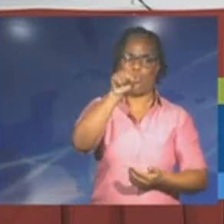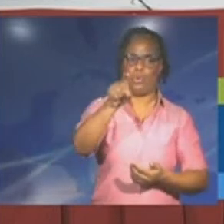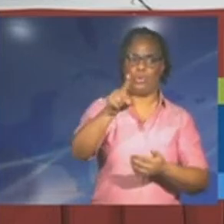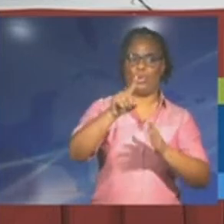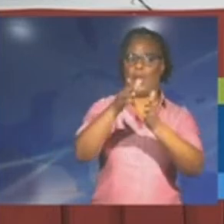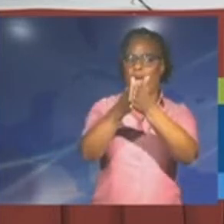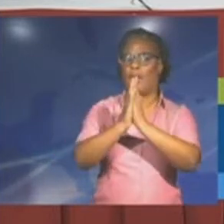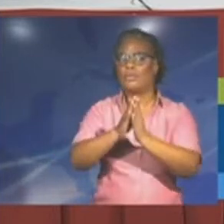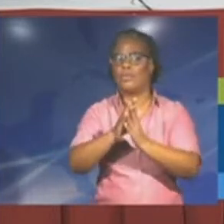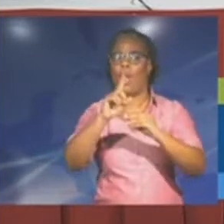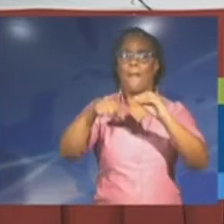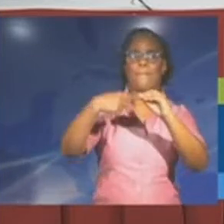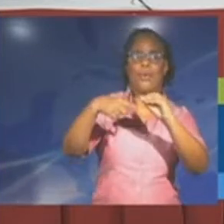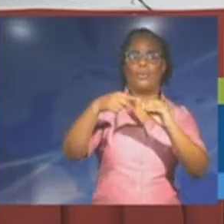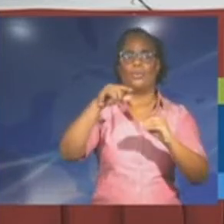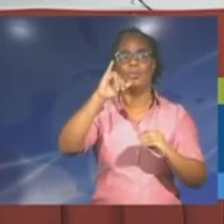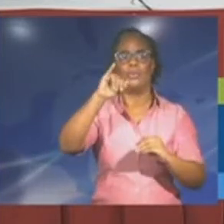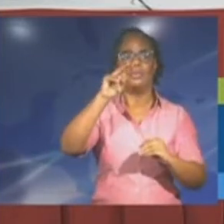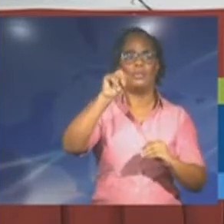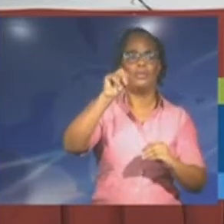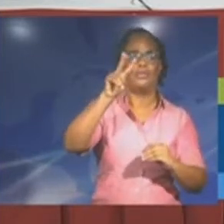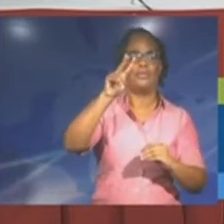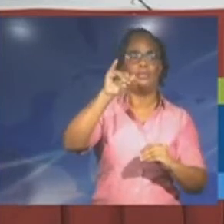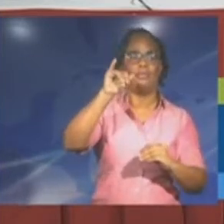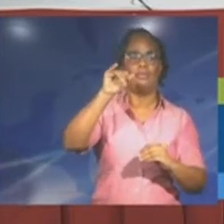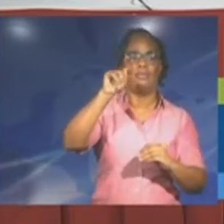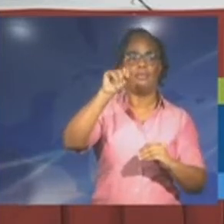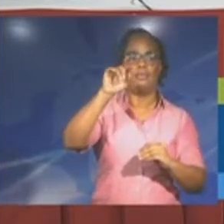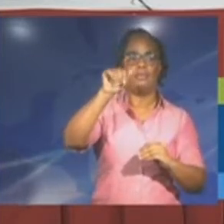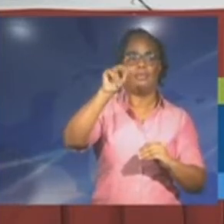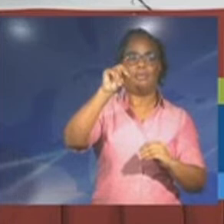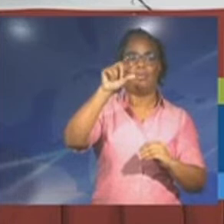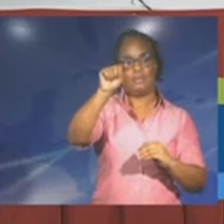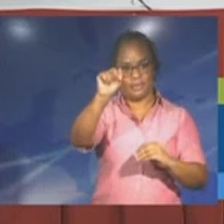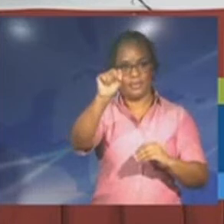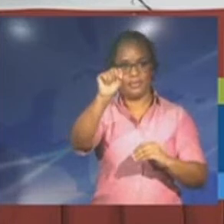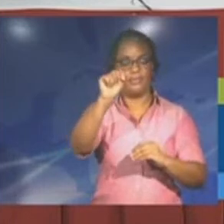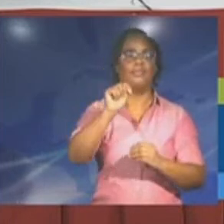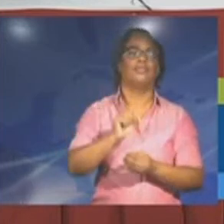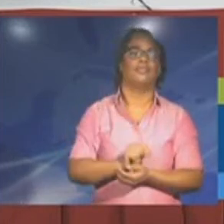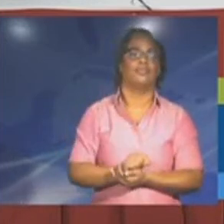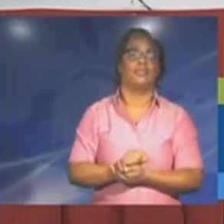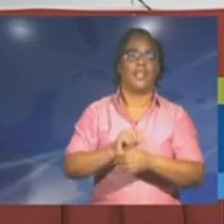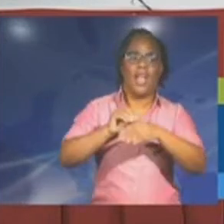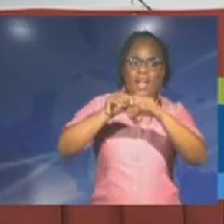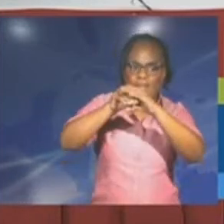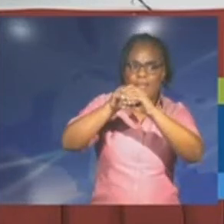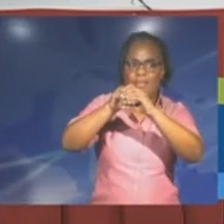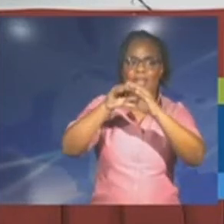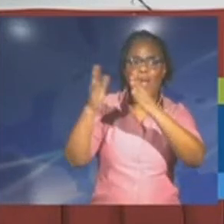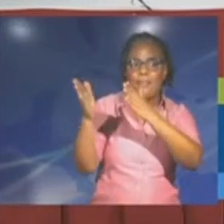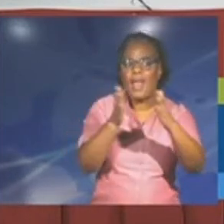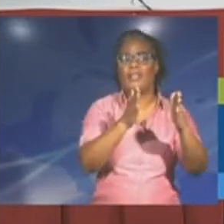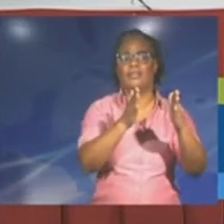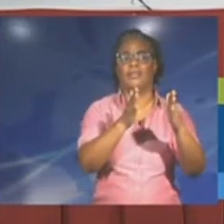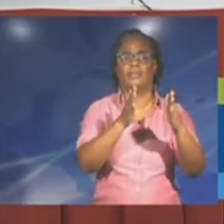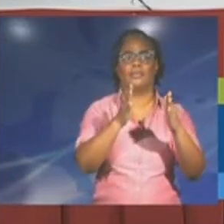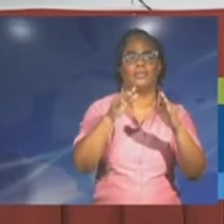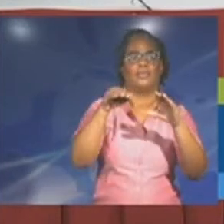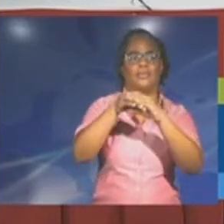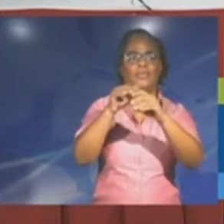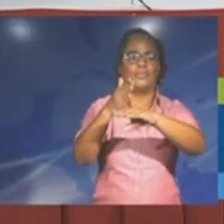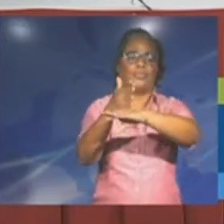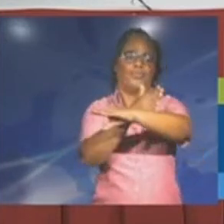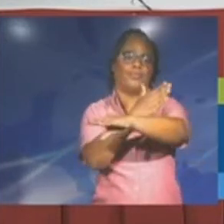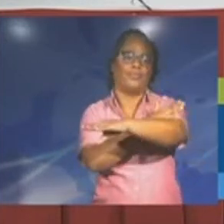investments to enhance efficiency in the profession. What can you say is needed at this point in time, and perhaps things that